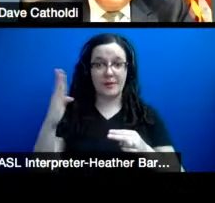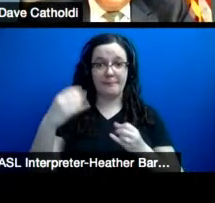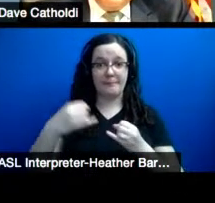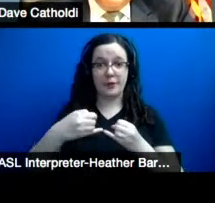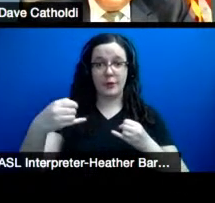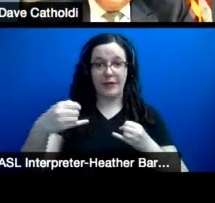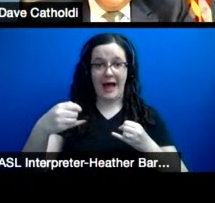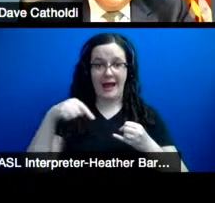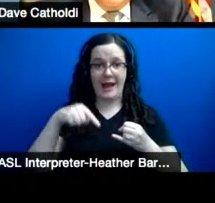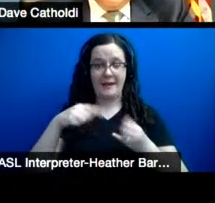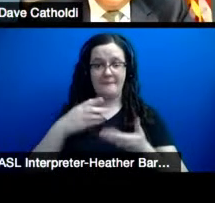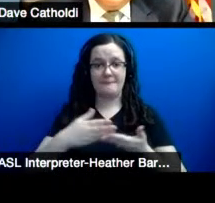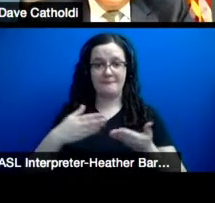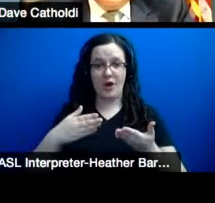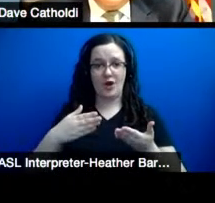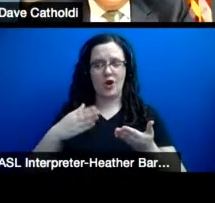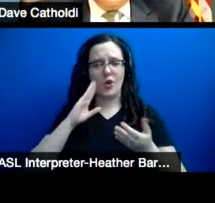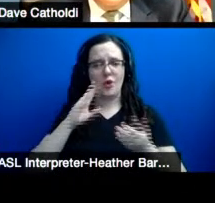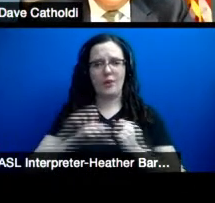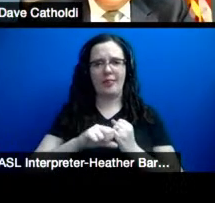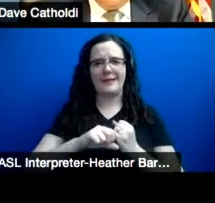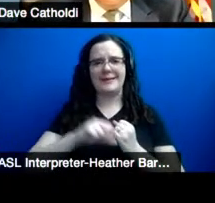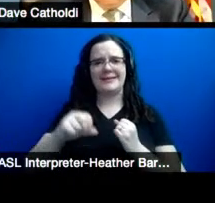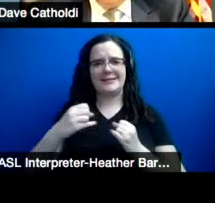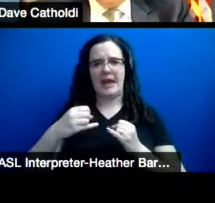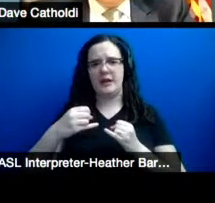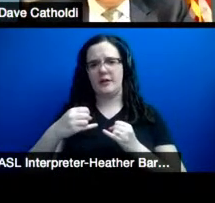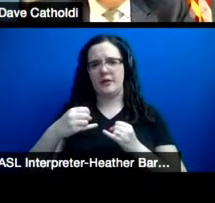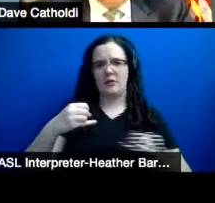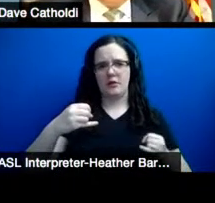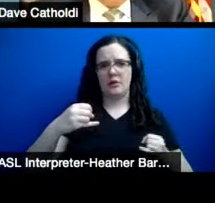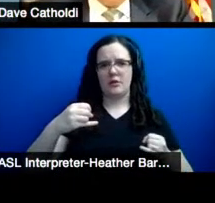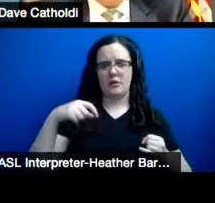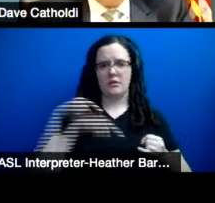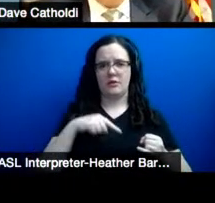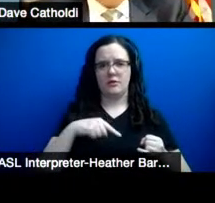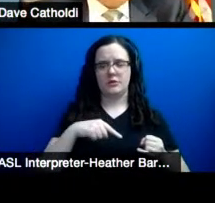part would extend then down to